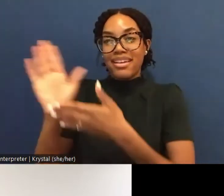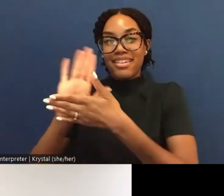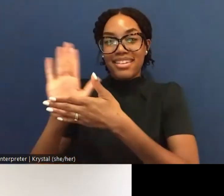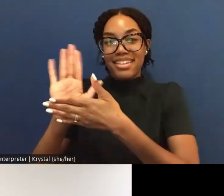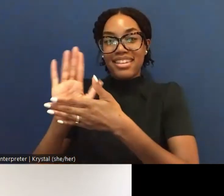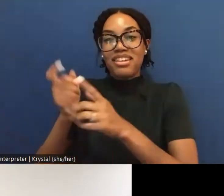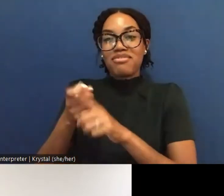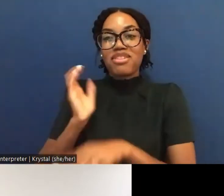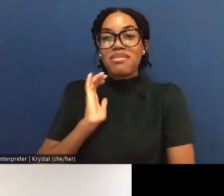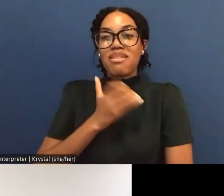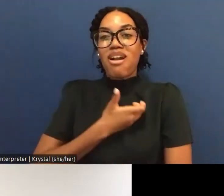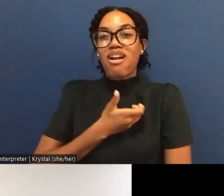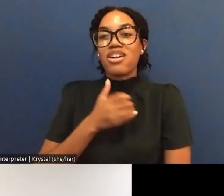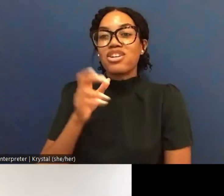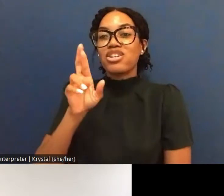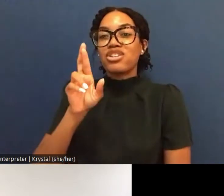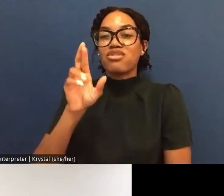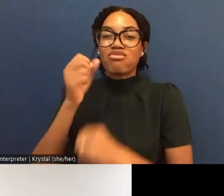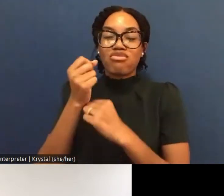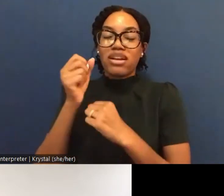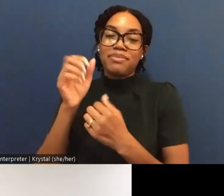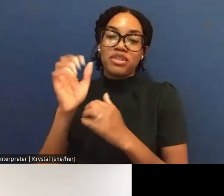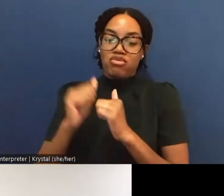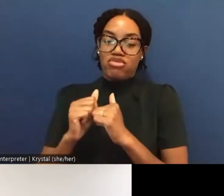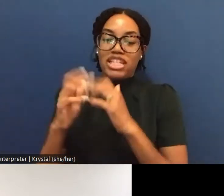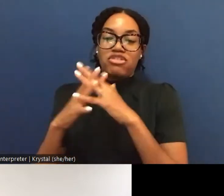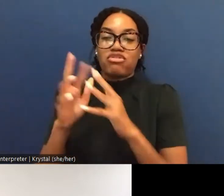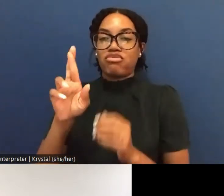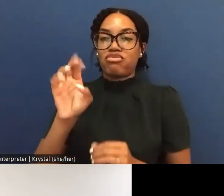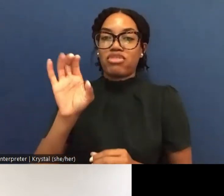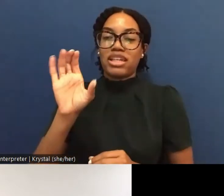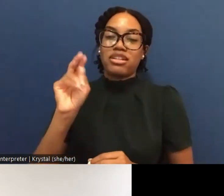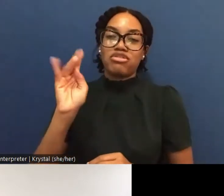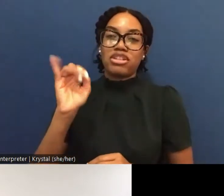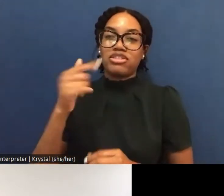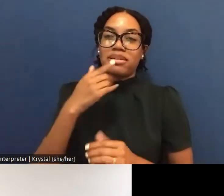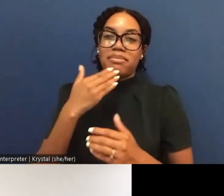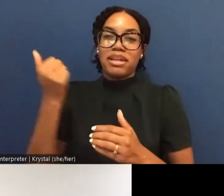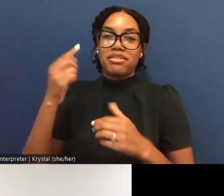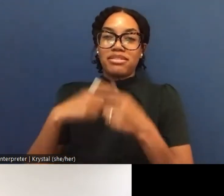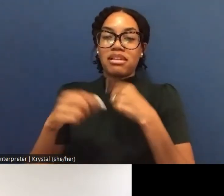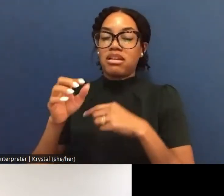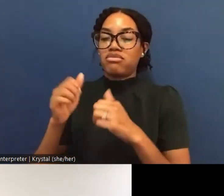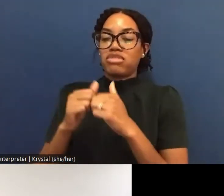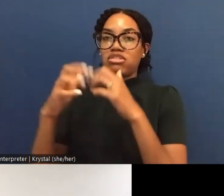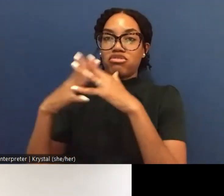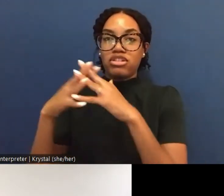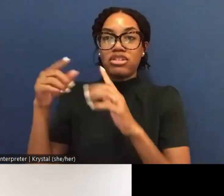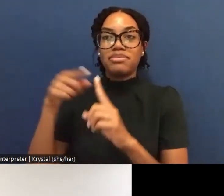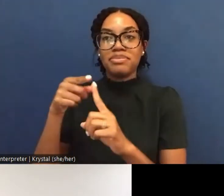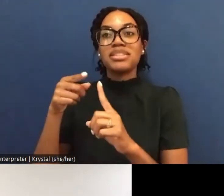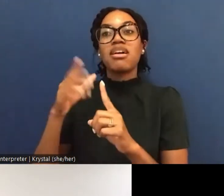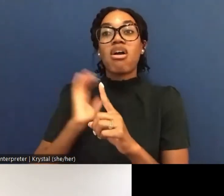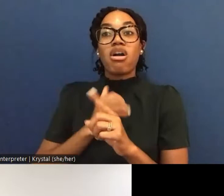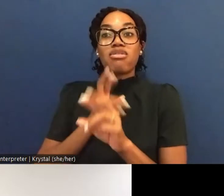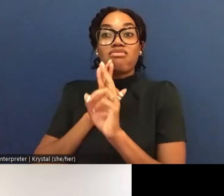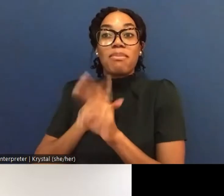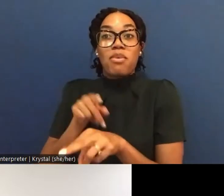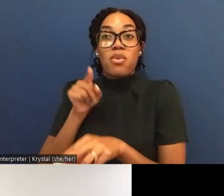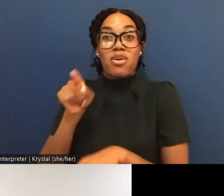Report. So please, please, please check out that report. It showed that schools woefully do not